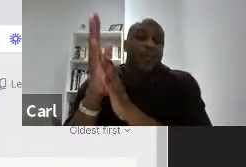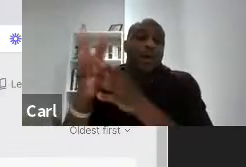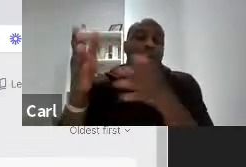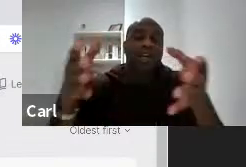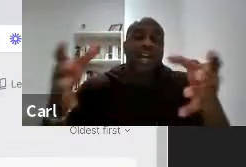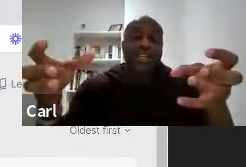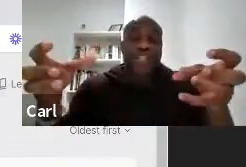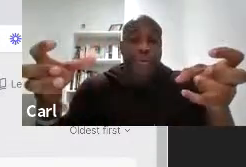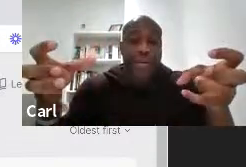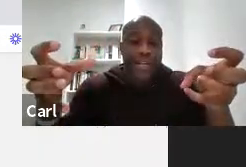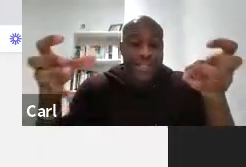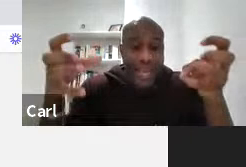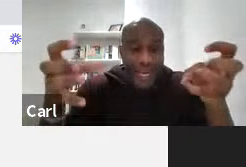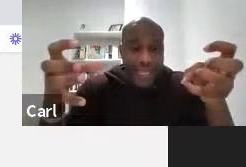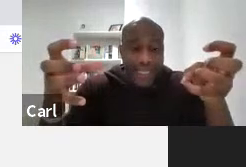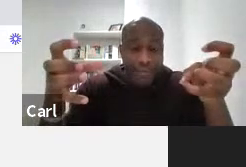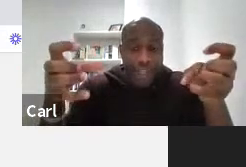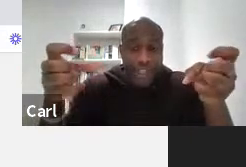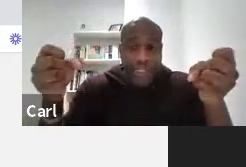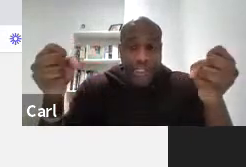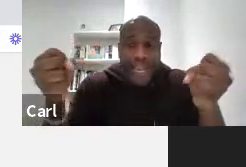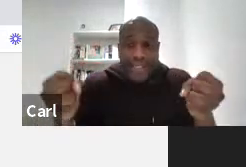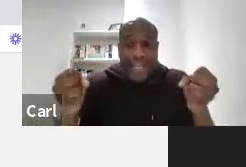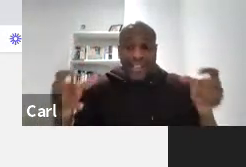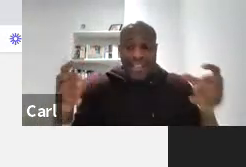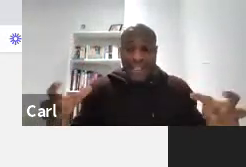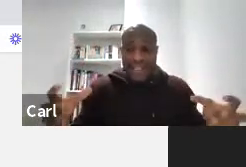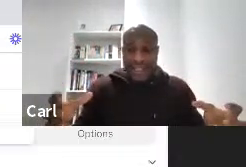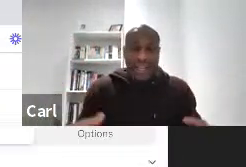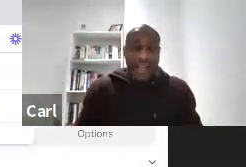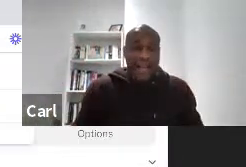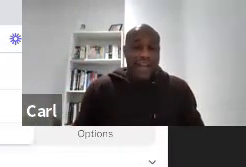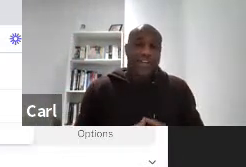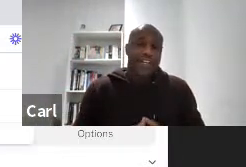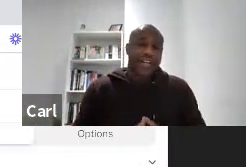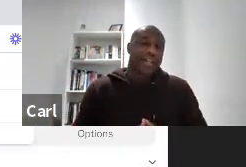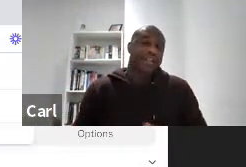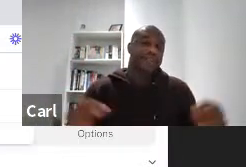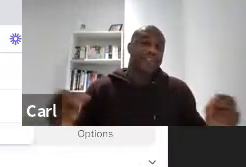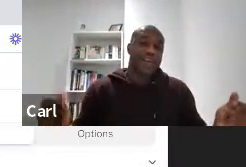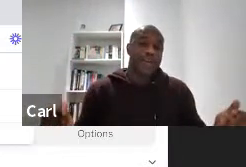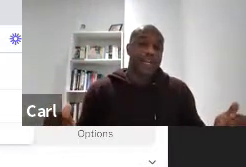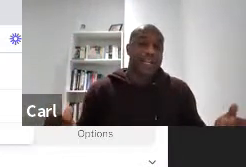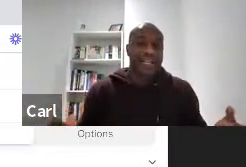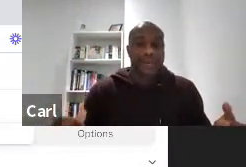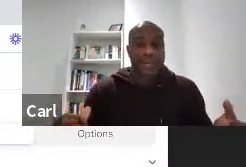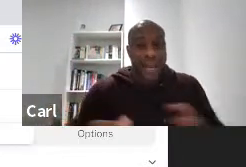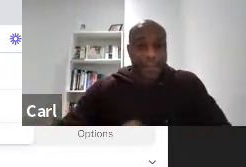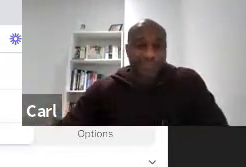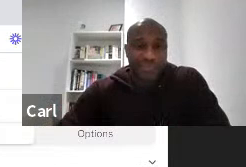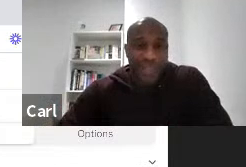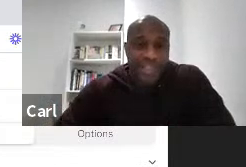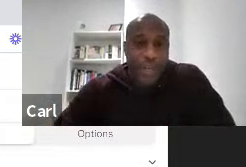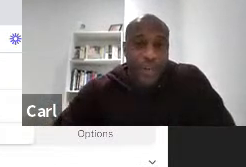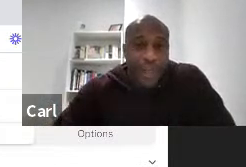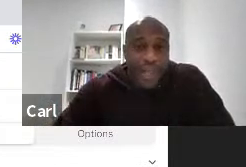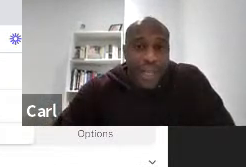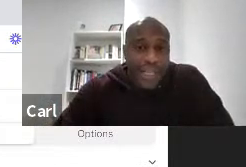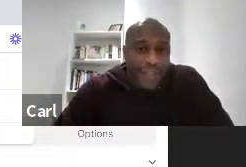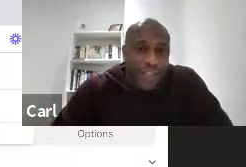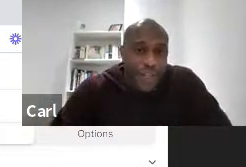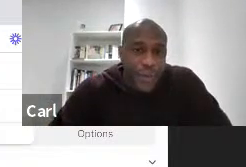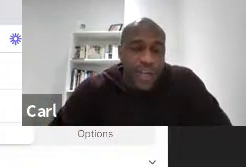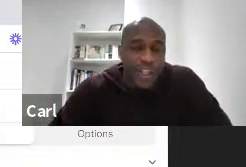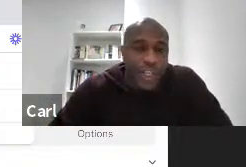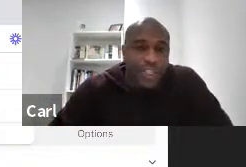And now what Glide is doing is taking that spreadsheet, taking that data, and turning it very quickly into an app. So